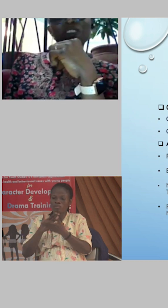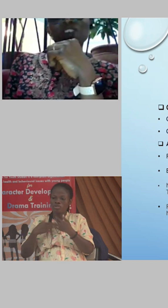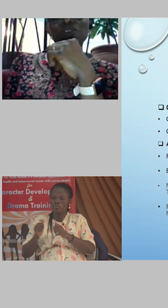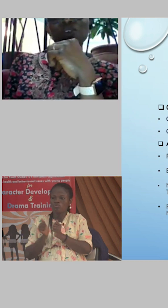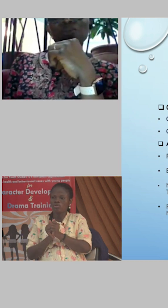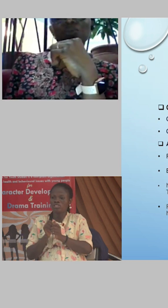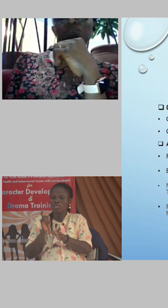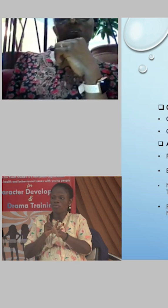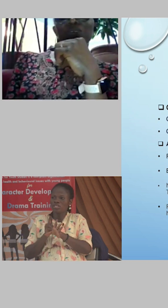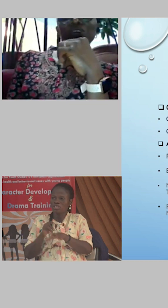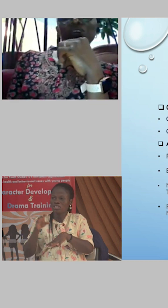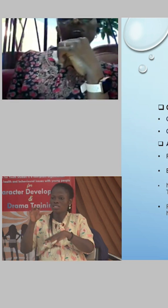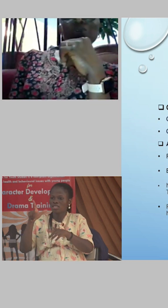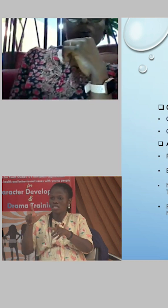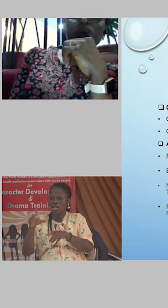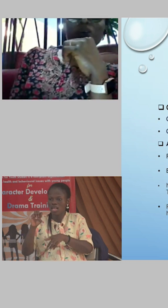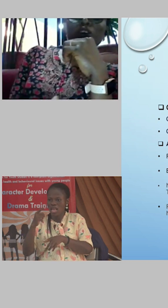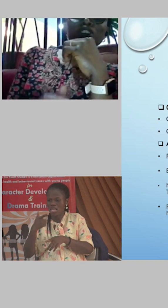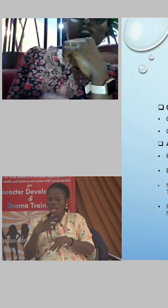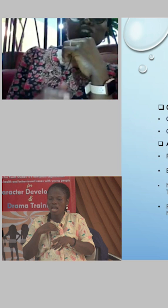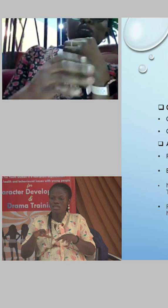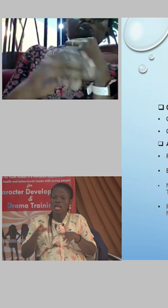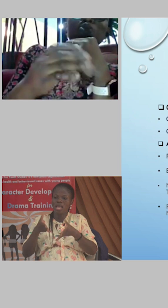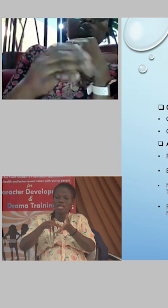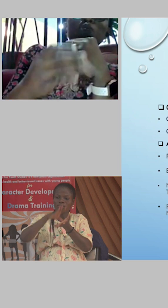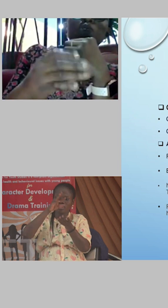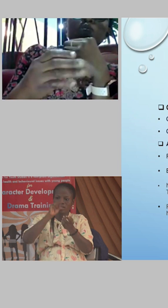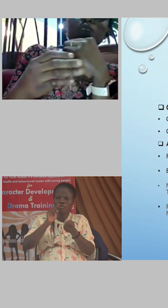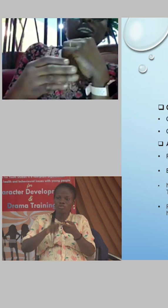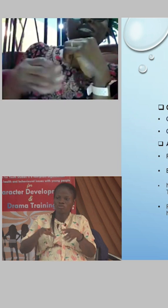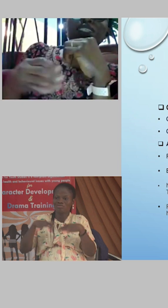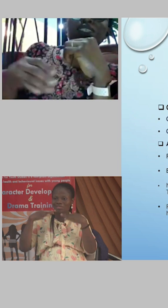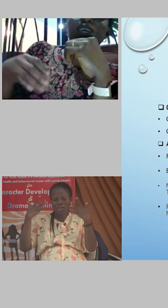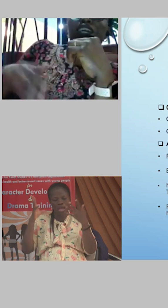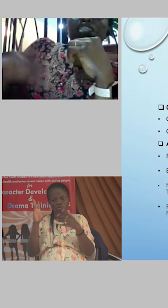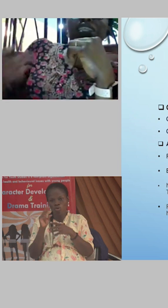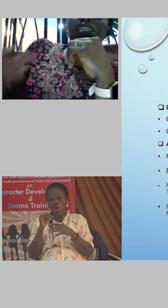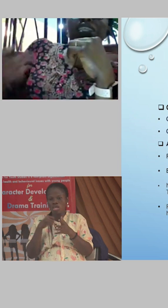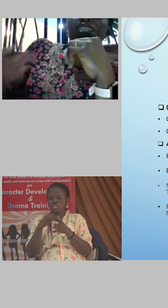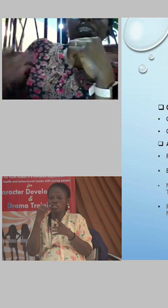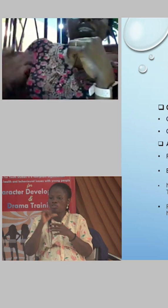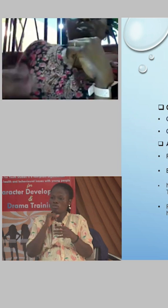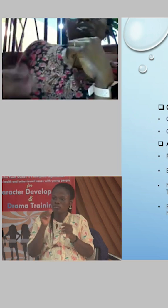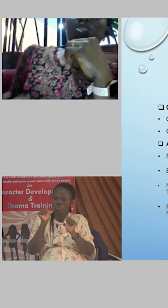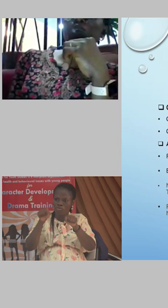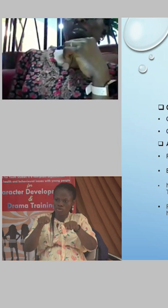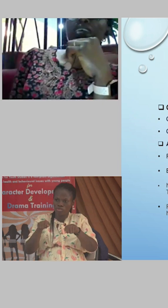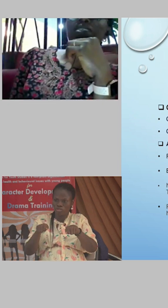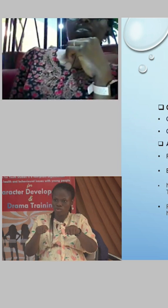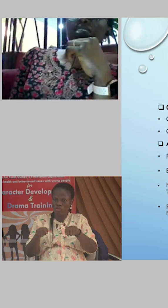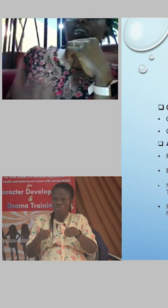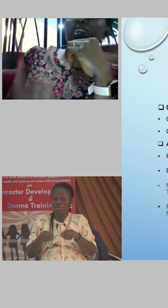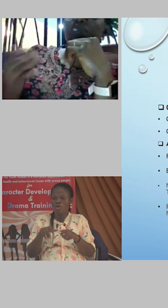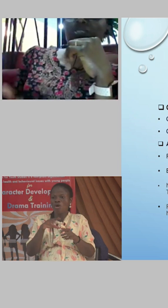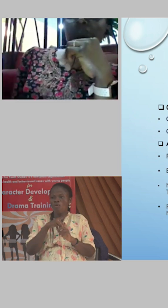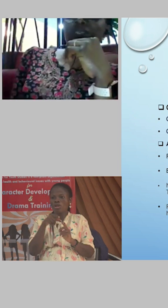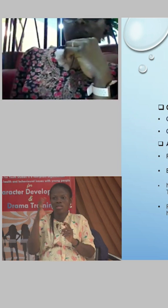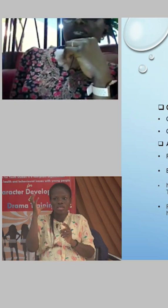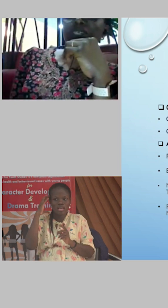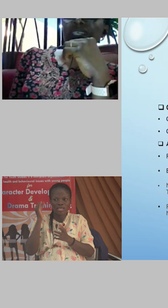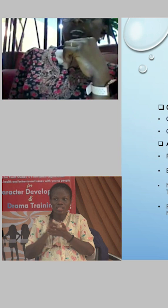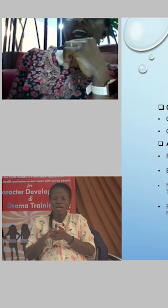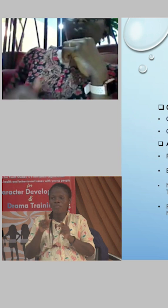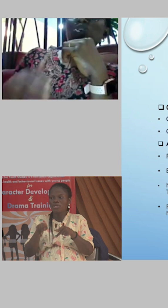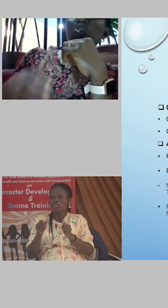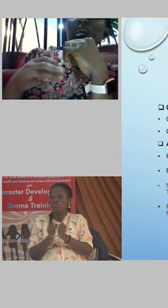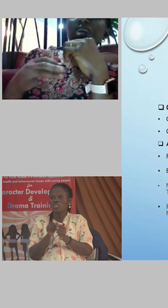you. So of course, so when it turns me off when I hear things like persons with disabilities